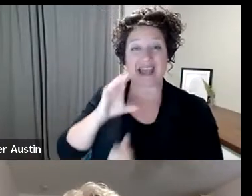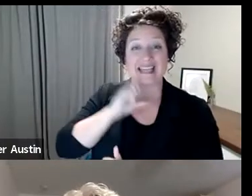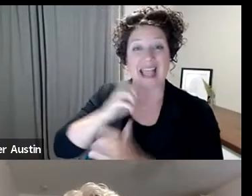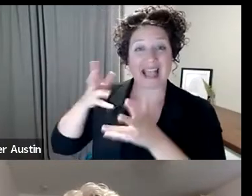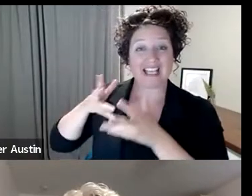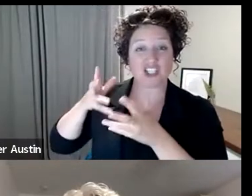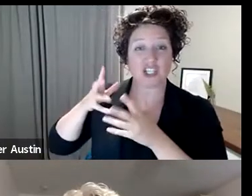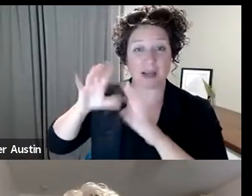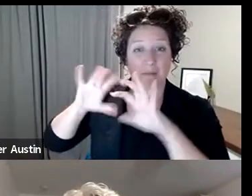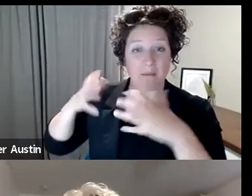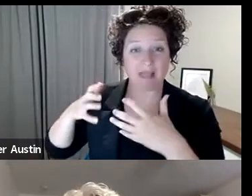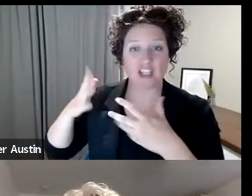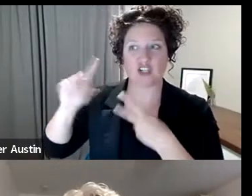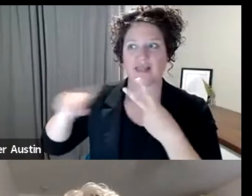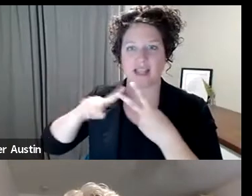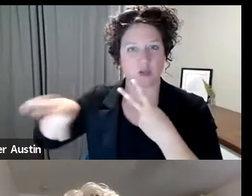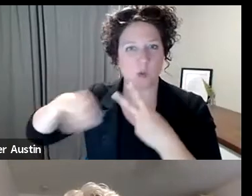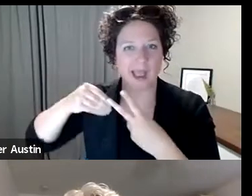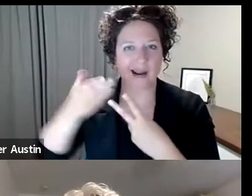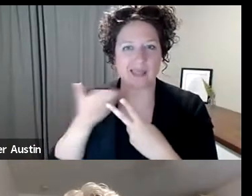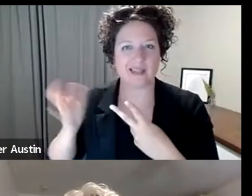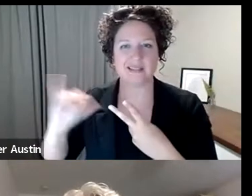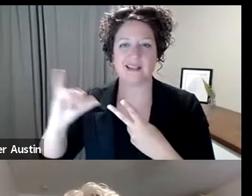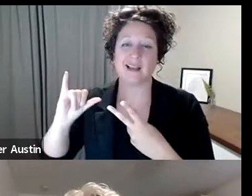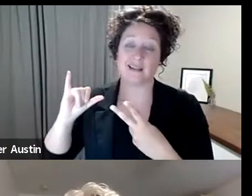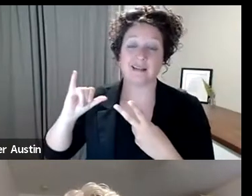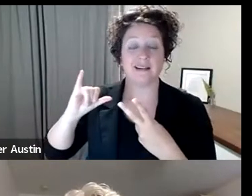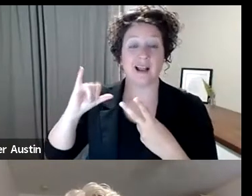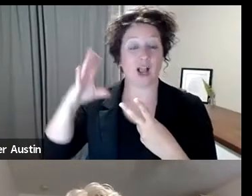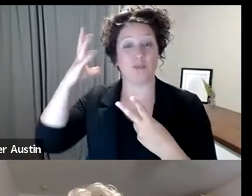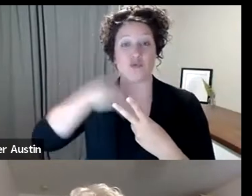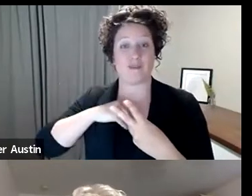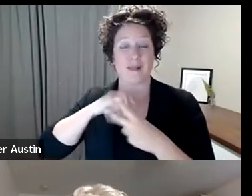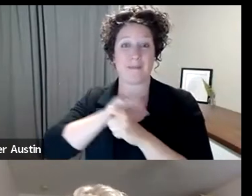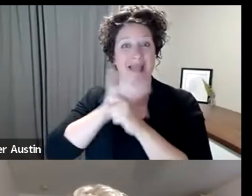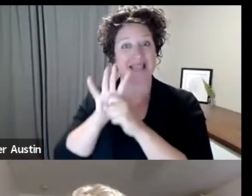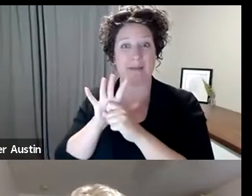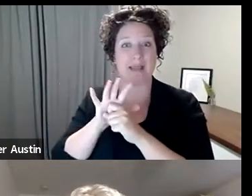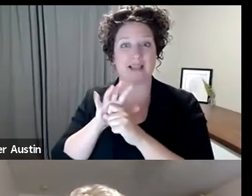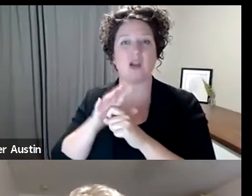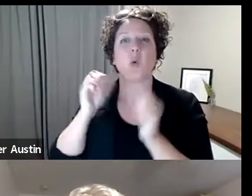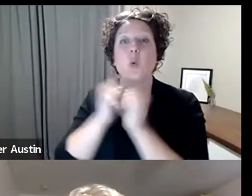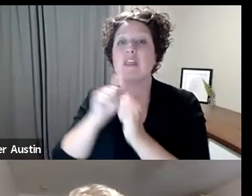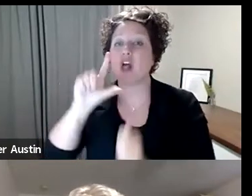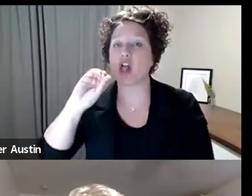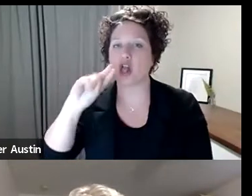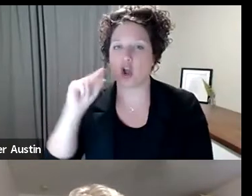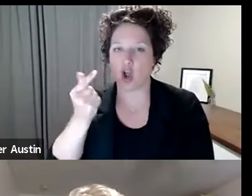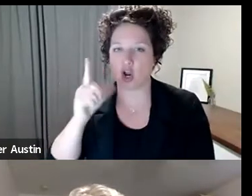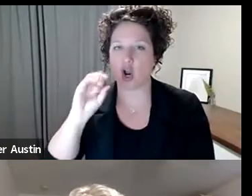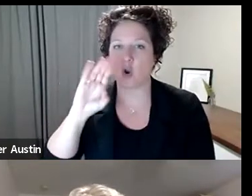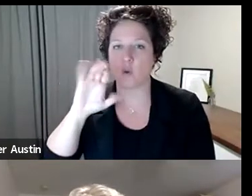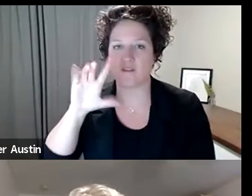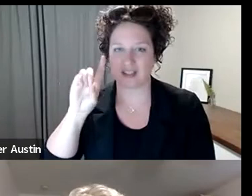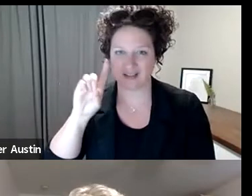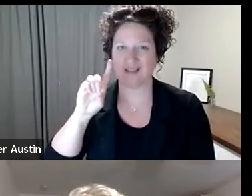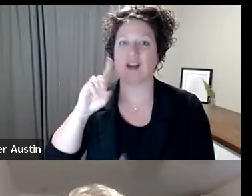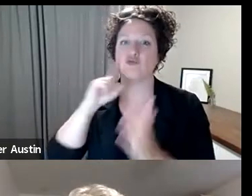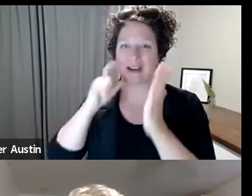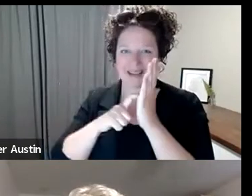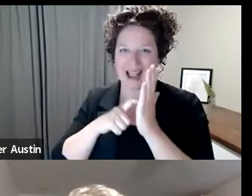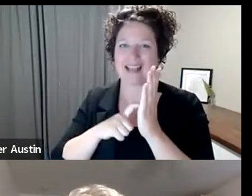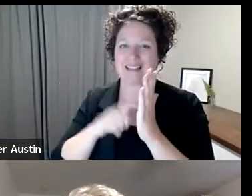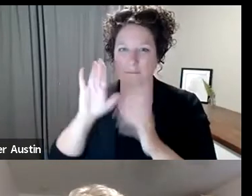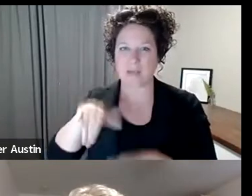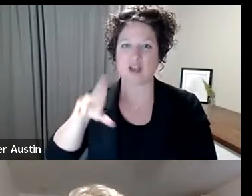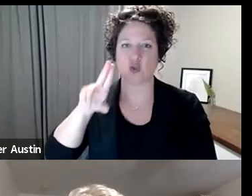and then you add on to that things like a gorgeous pandemic with long COVID just being recognized by the US government as a